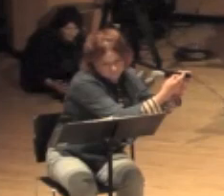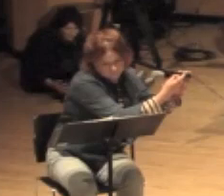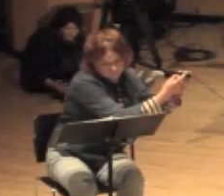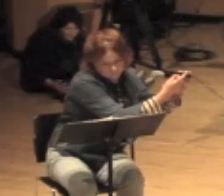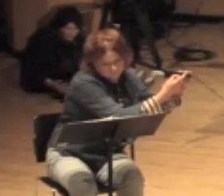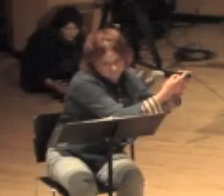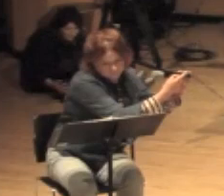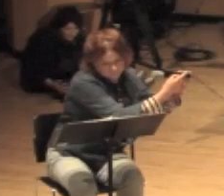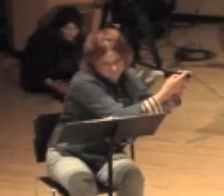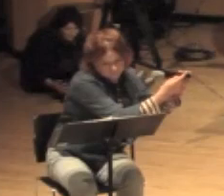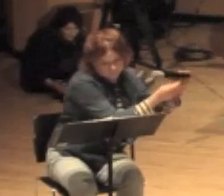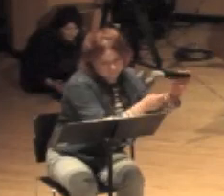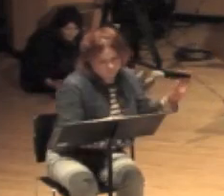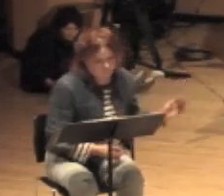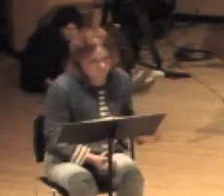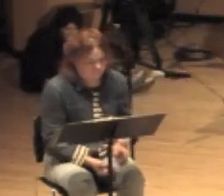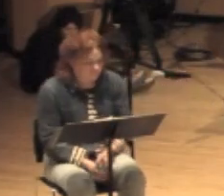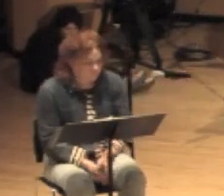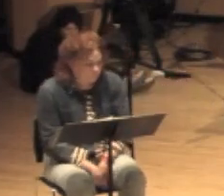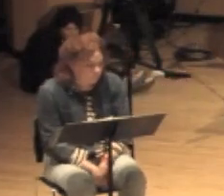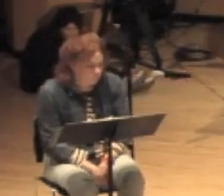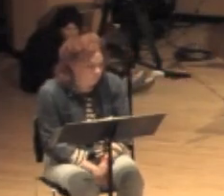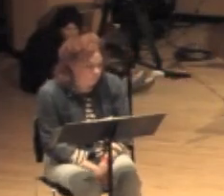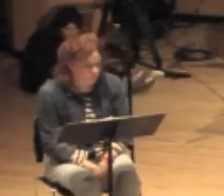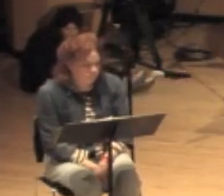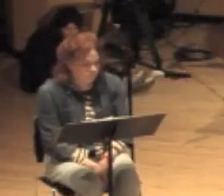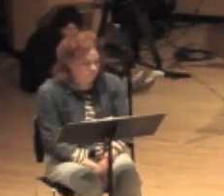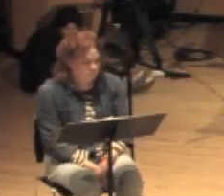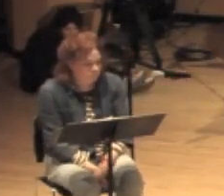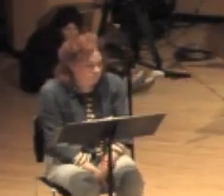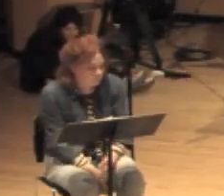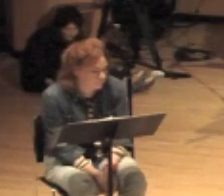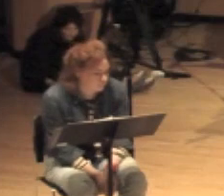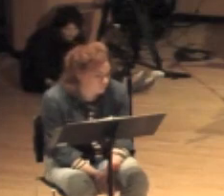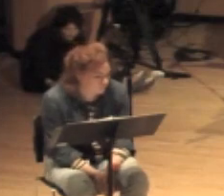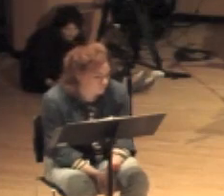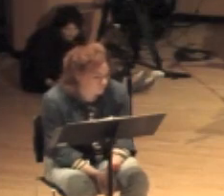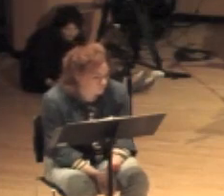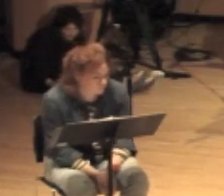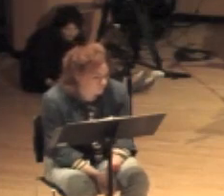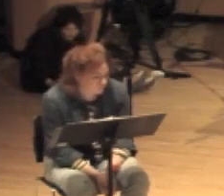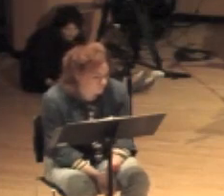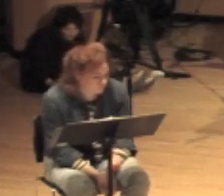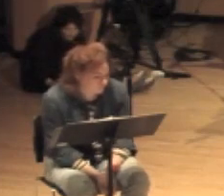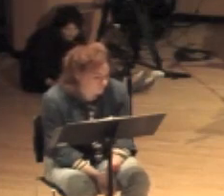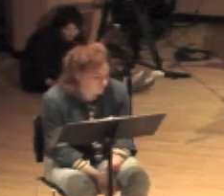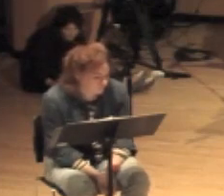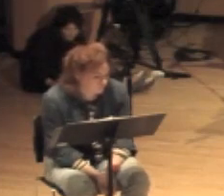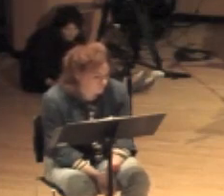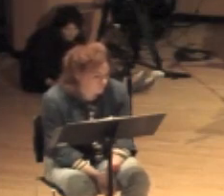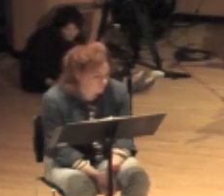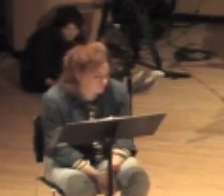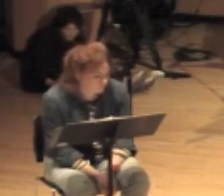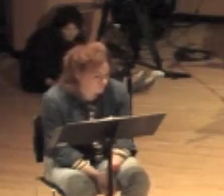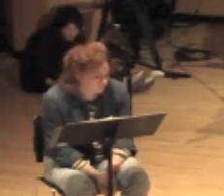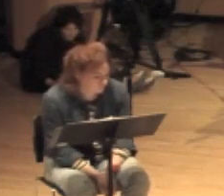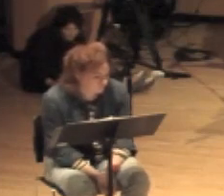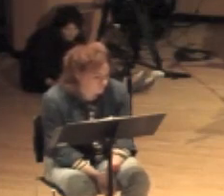go there he doesn't exactly make himself useful no can't argue with